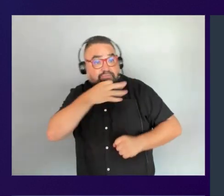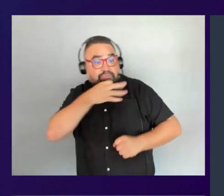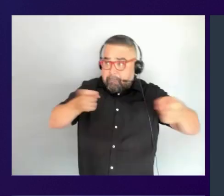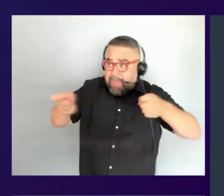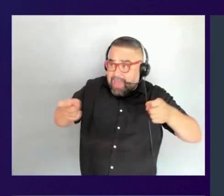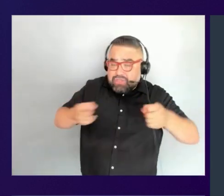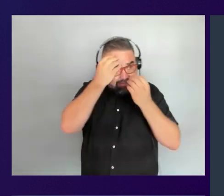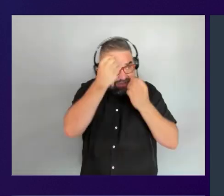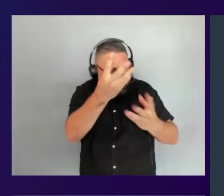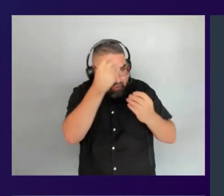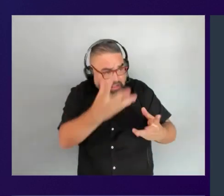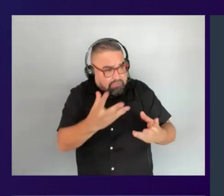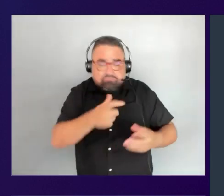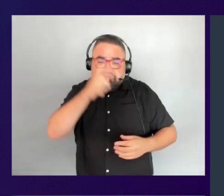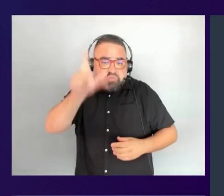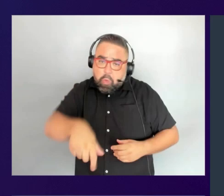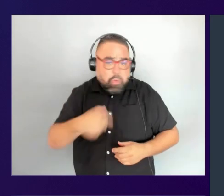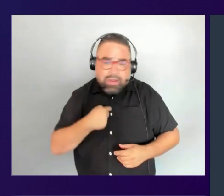at any scale.